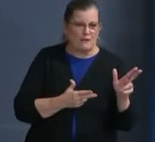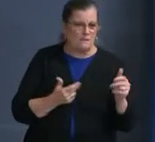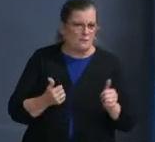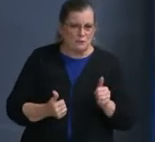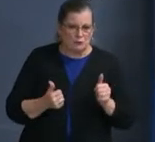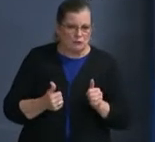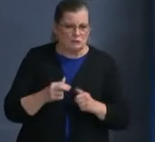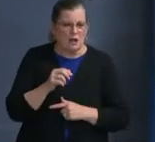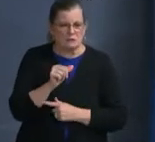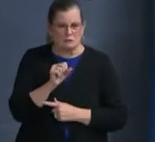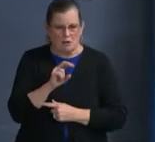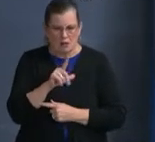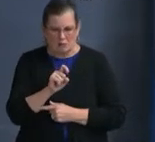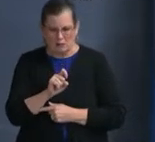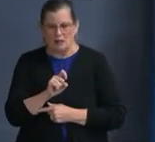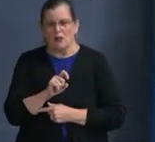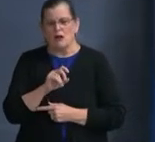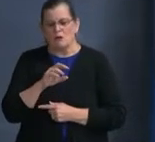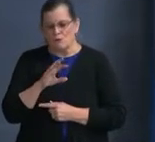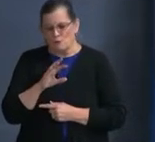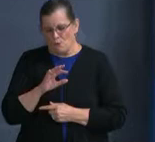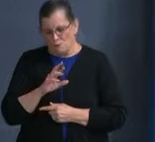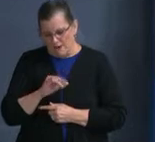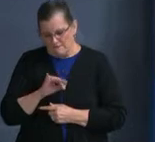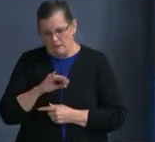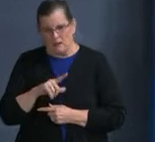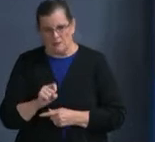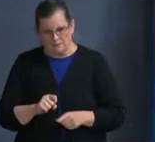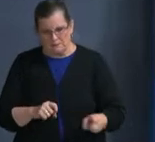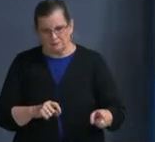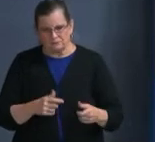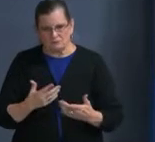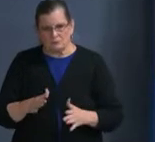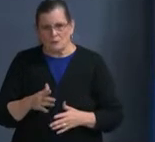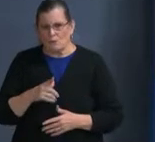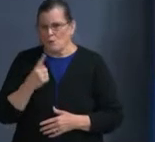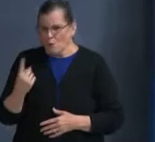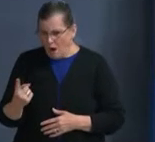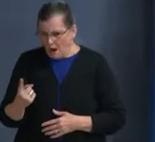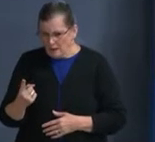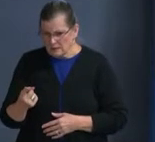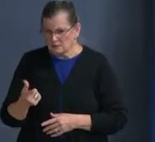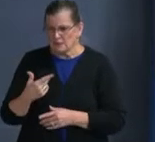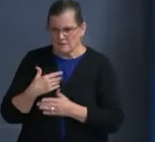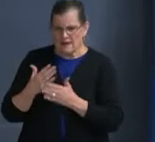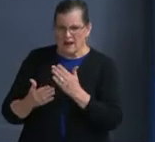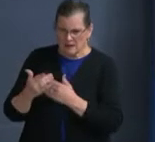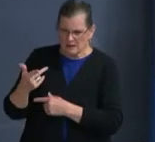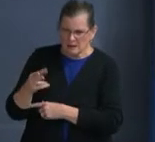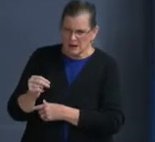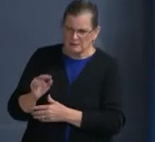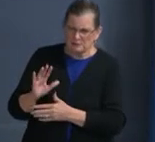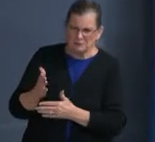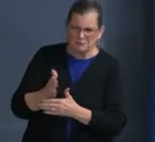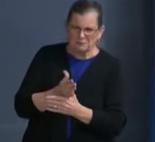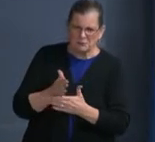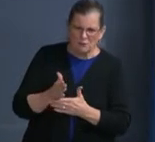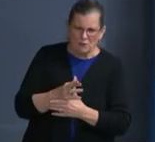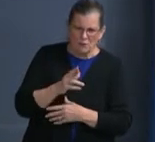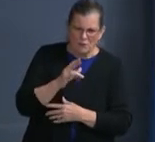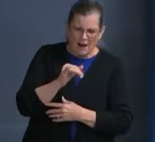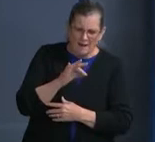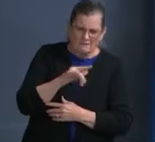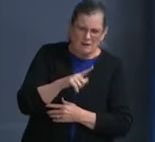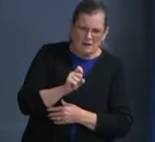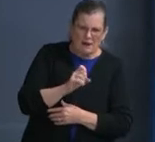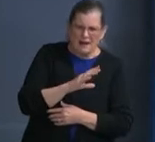Most of the 7 of the 8 were handguns. One of the guns is an in between a rifle and a handgun. It's a